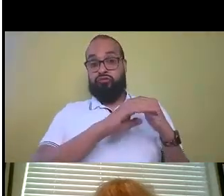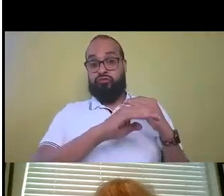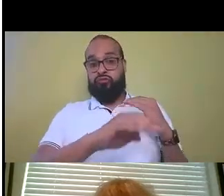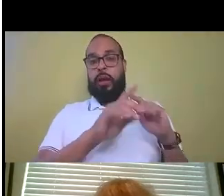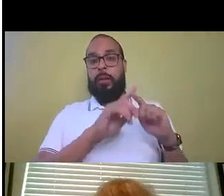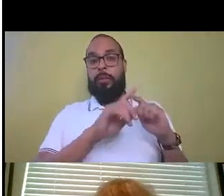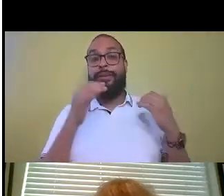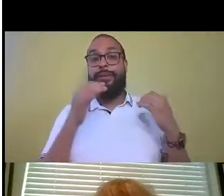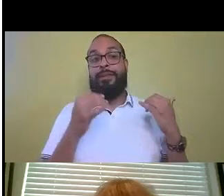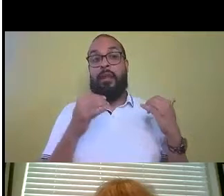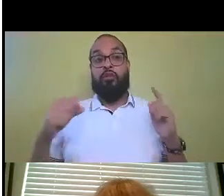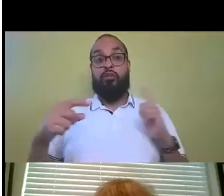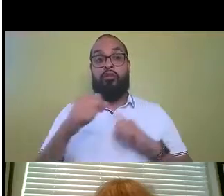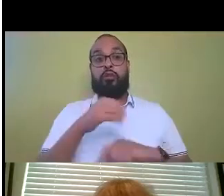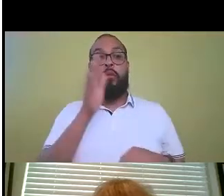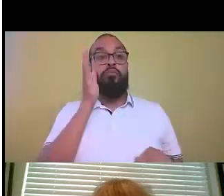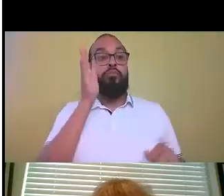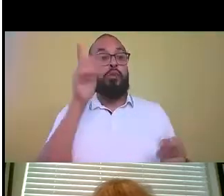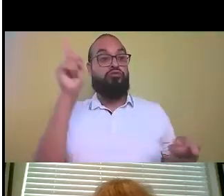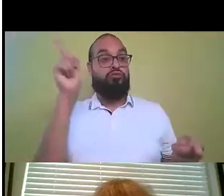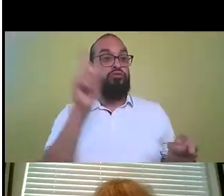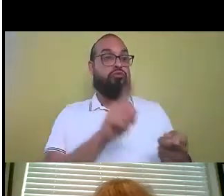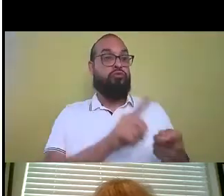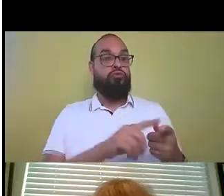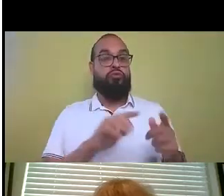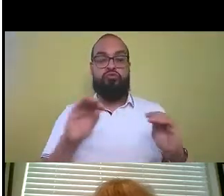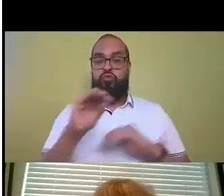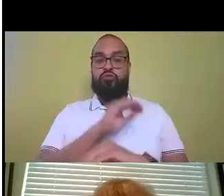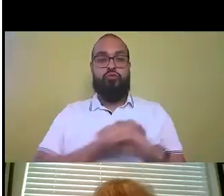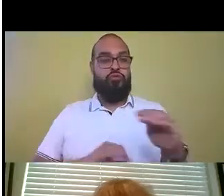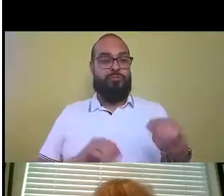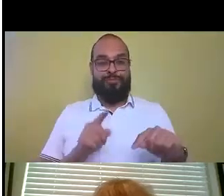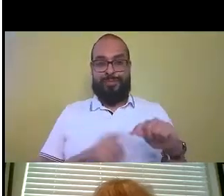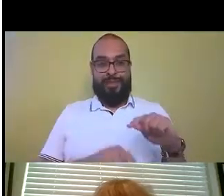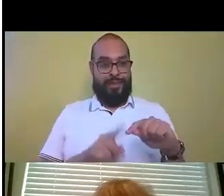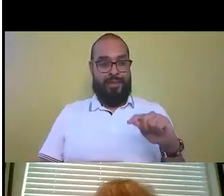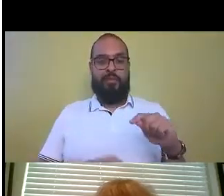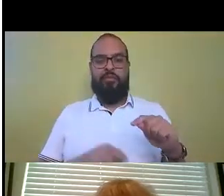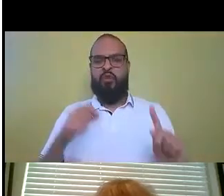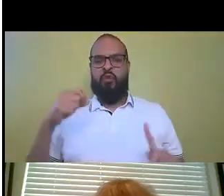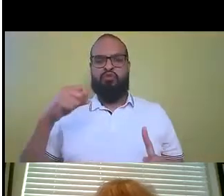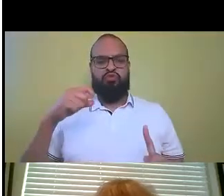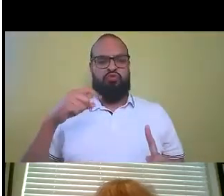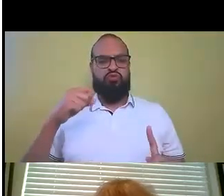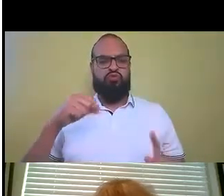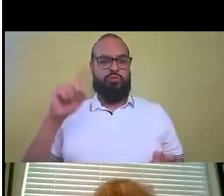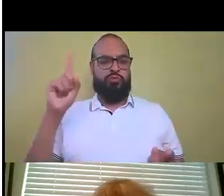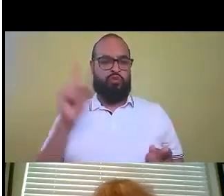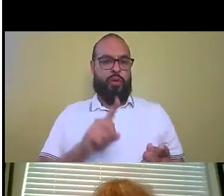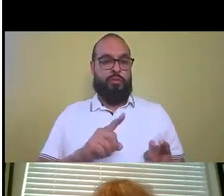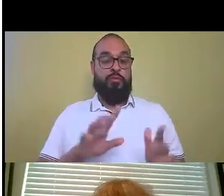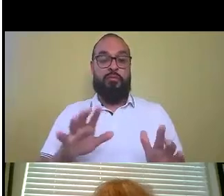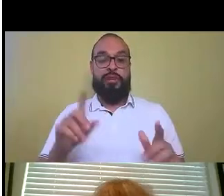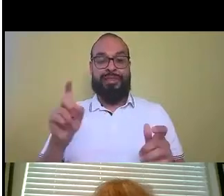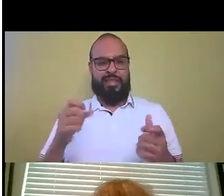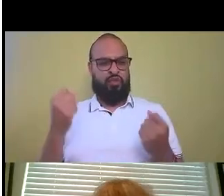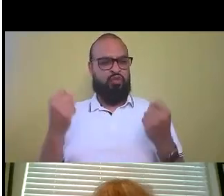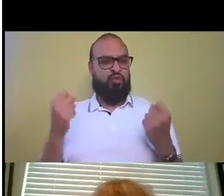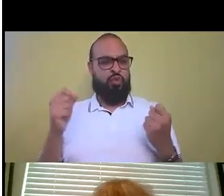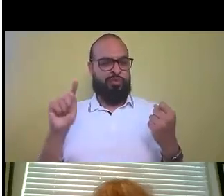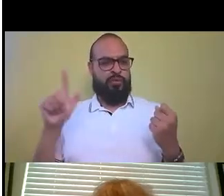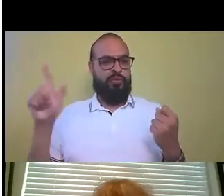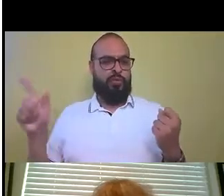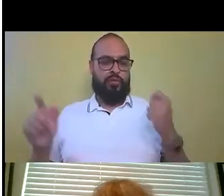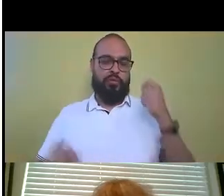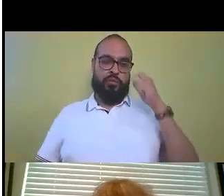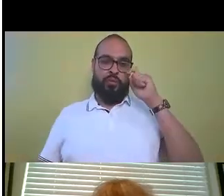drop because we're in the car. We're not going to have a movement option. Our arousal is going to drop. So we're going to need some car tools. We're not going to be able to do a